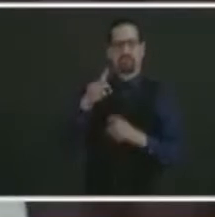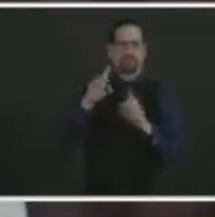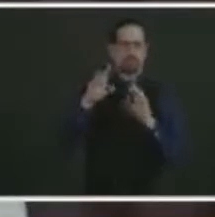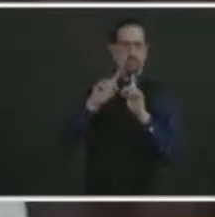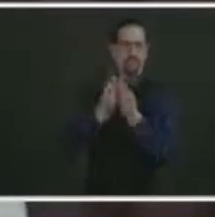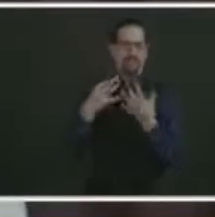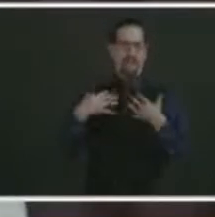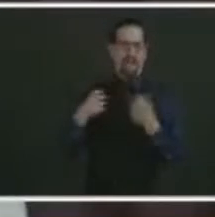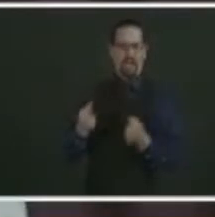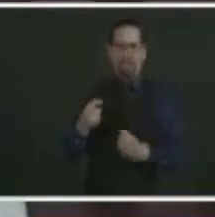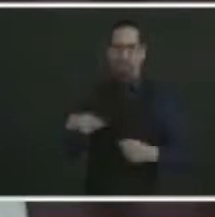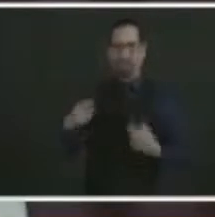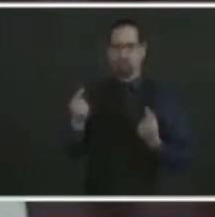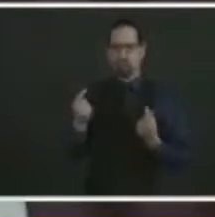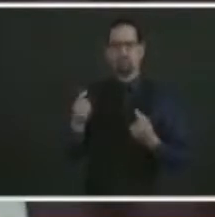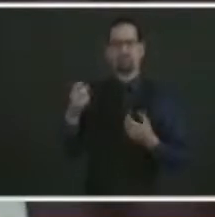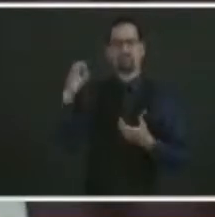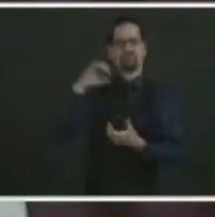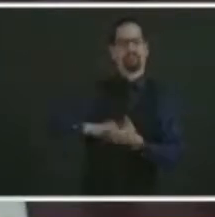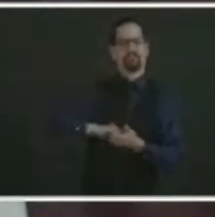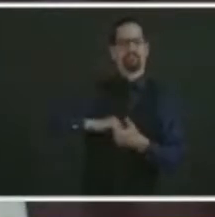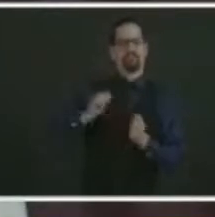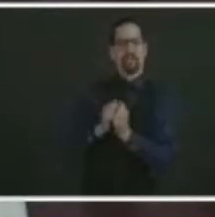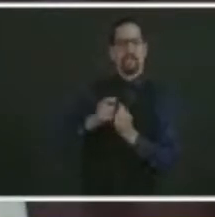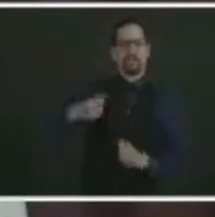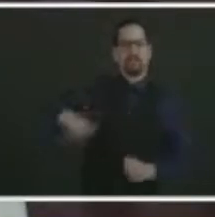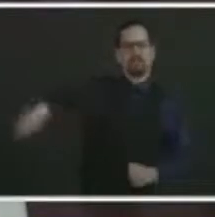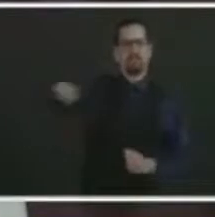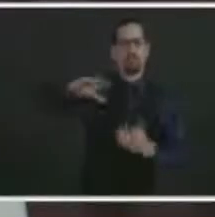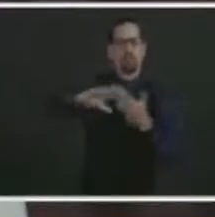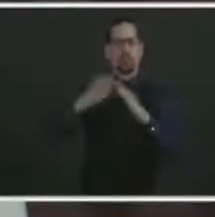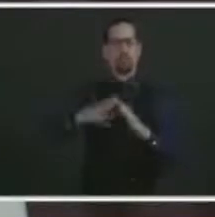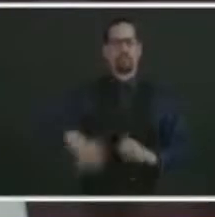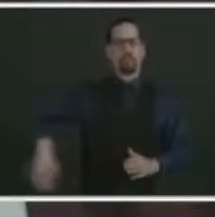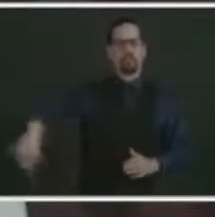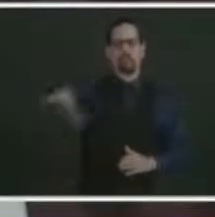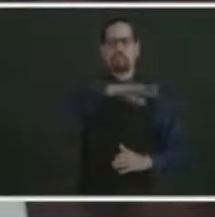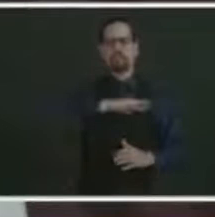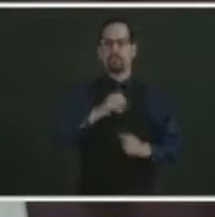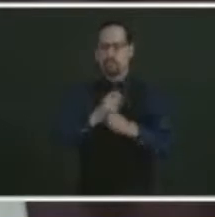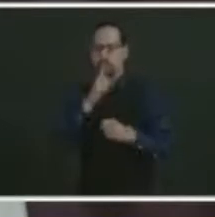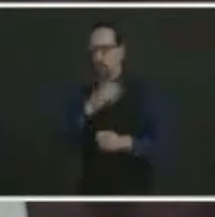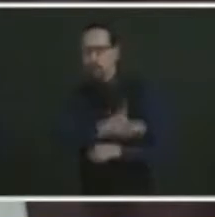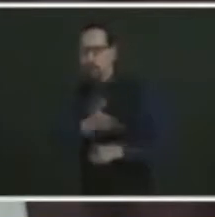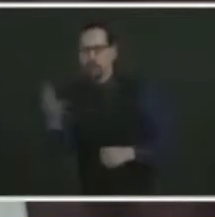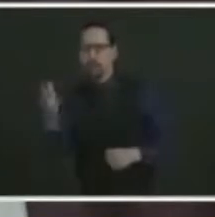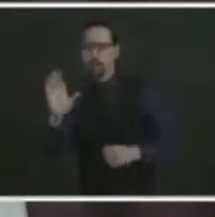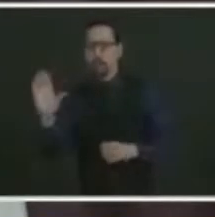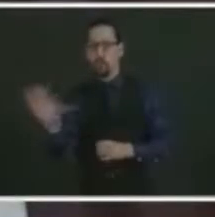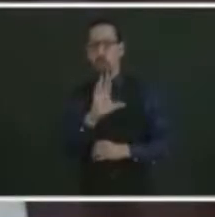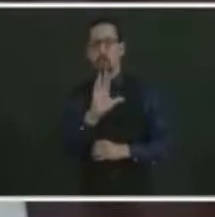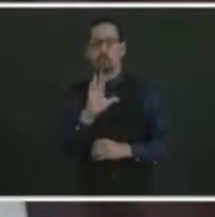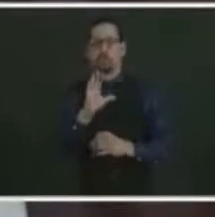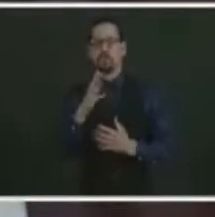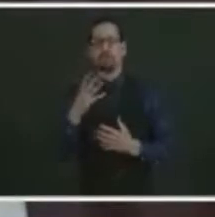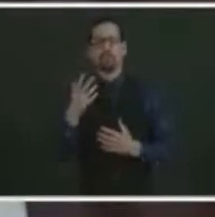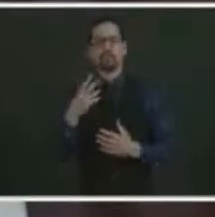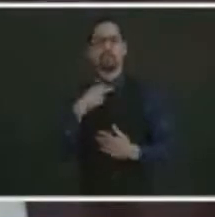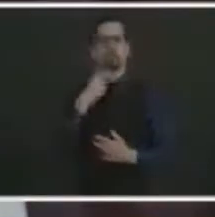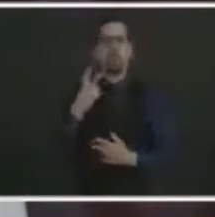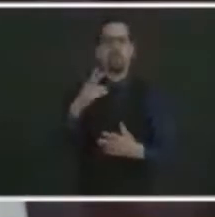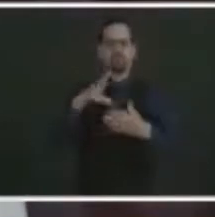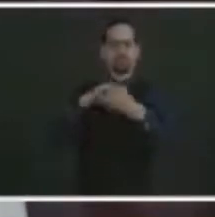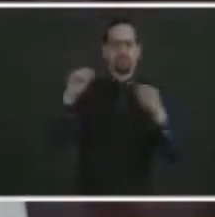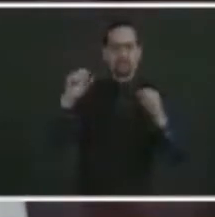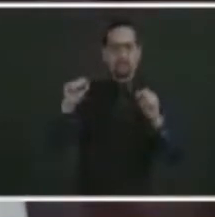have a seat at the table and so their voices can be elevated. That's true when it comes to